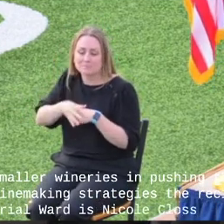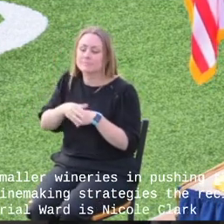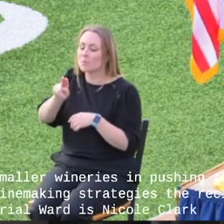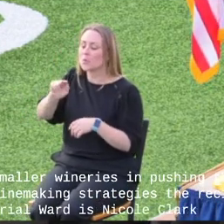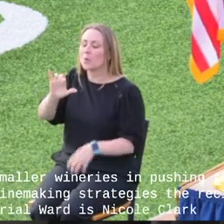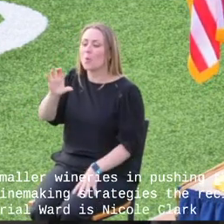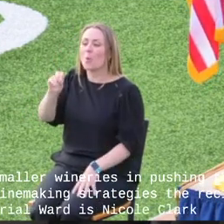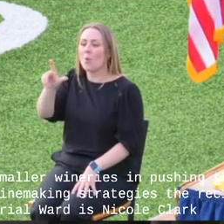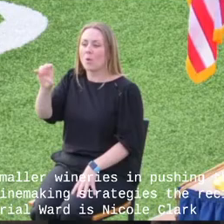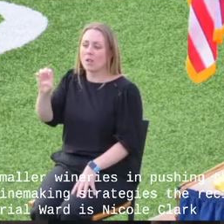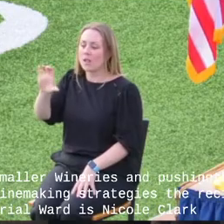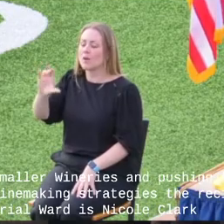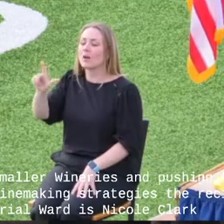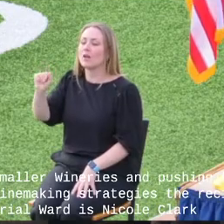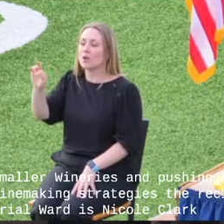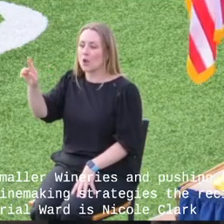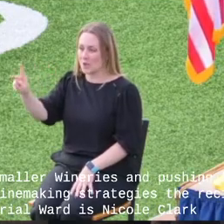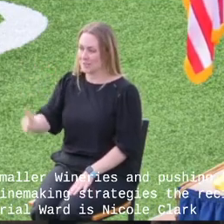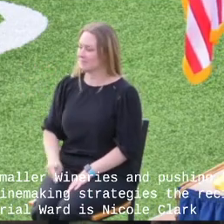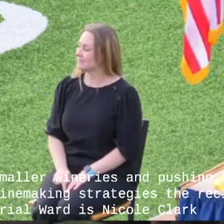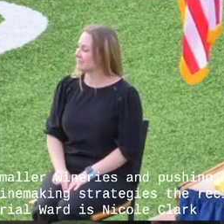Clark.